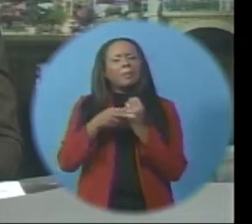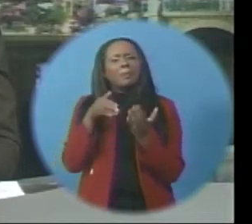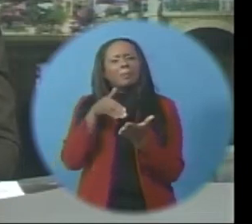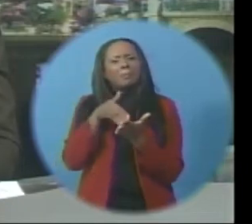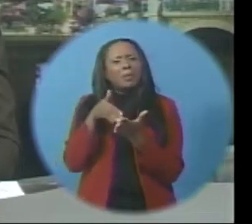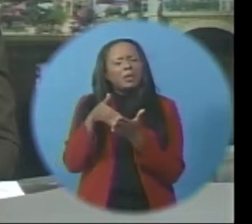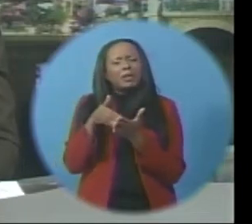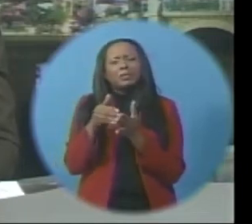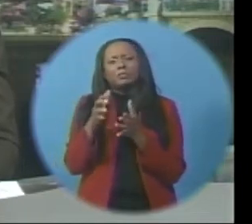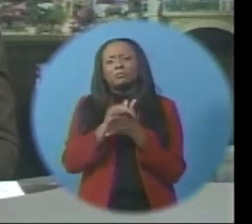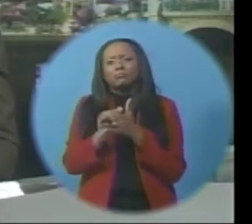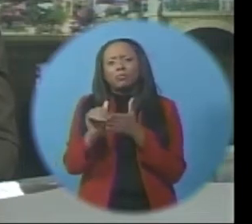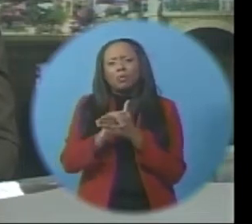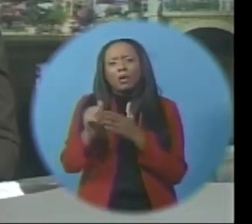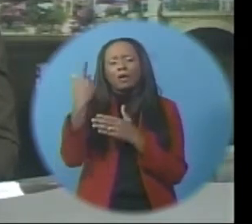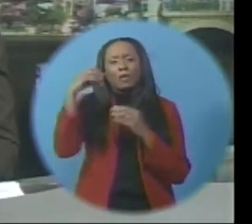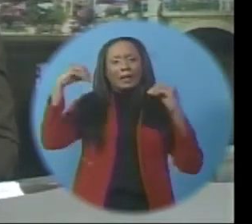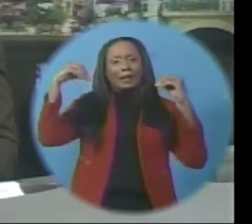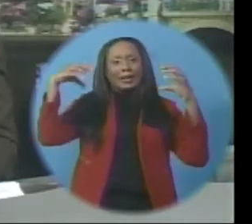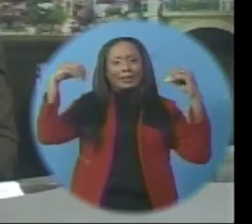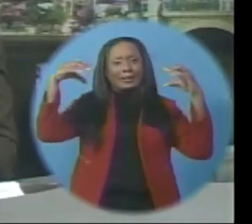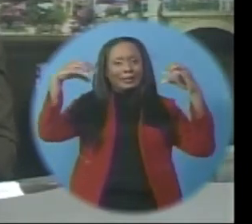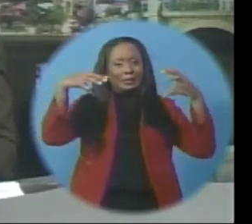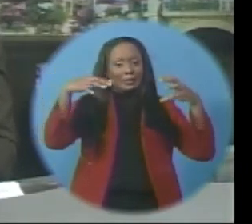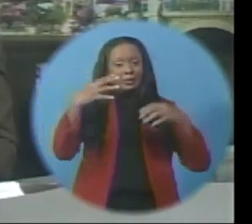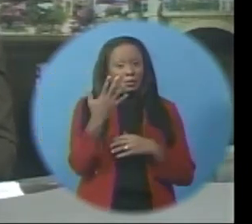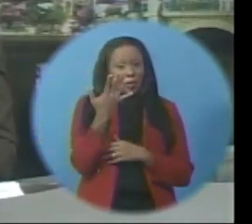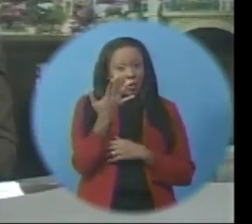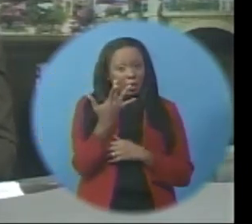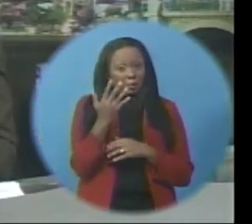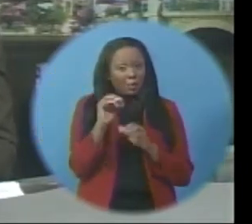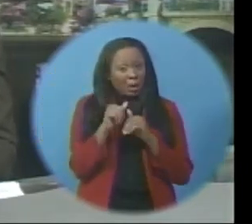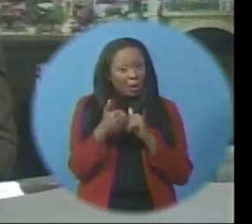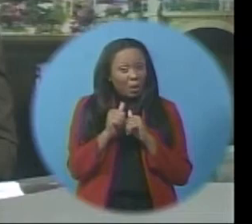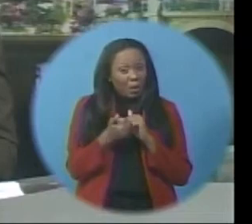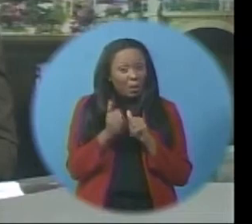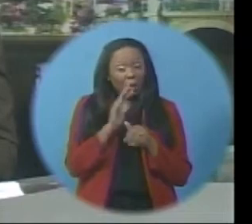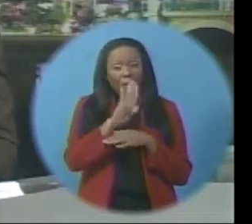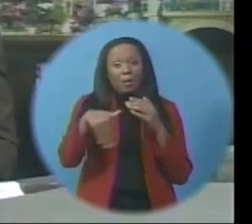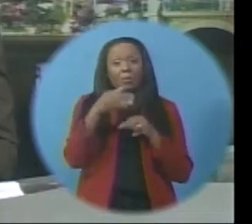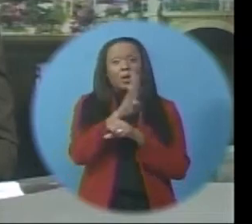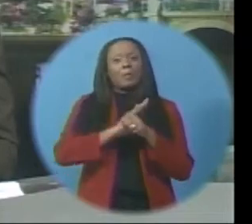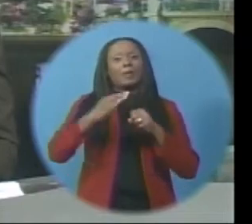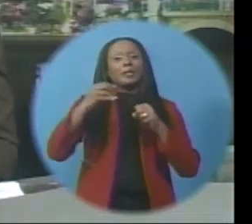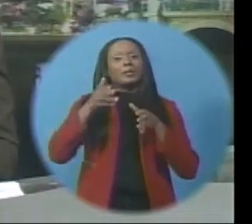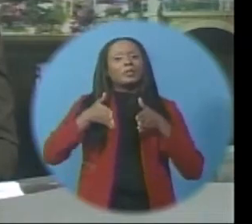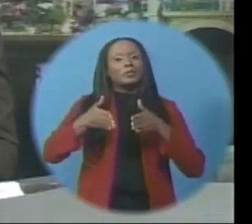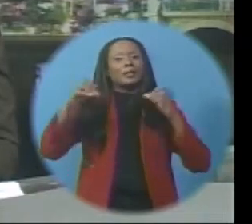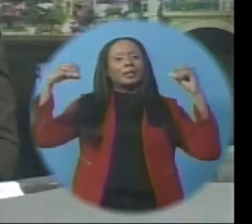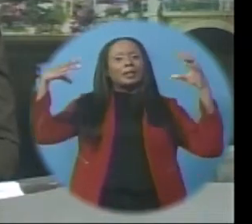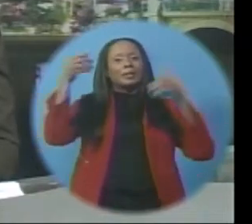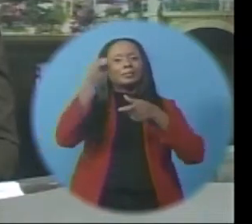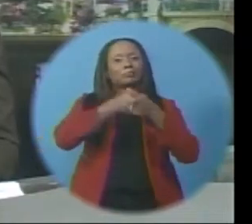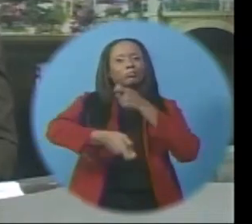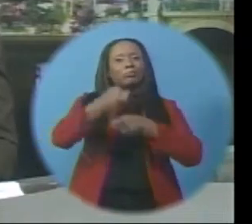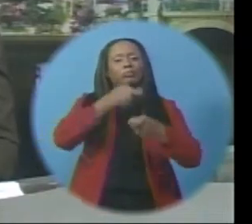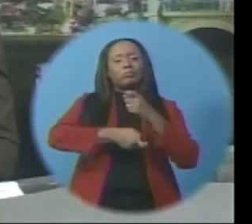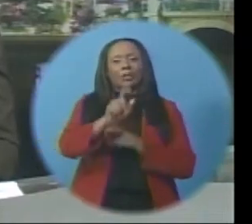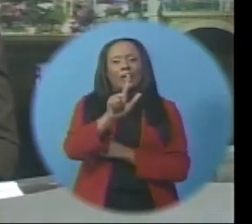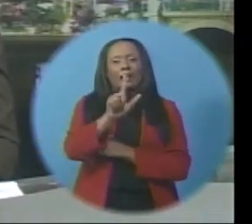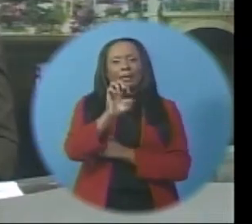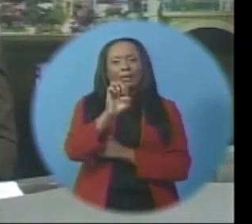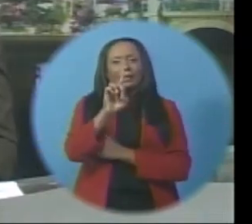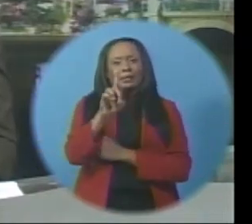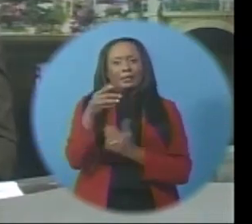of dollars in lighting costs. It will all come about when all of the island's street lights will be replaced with LED